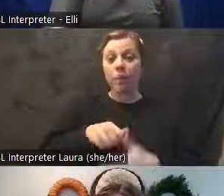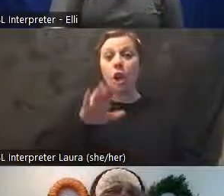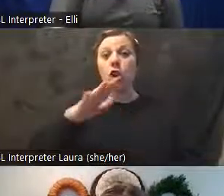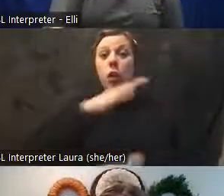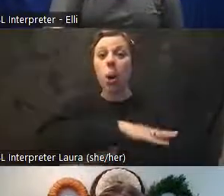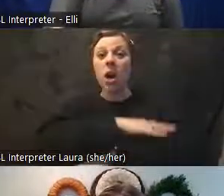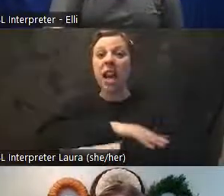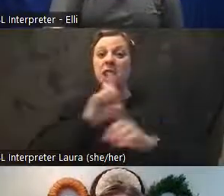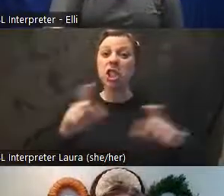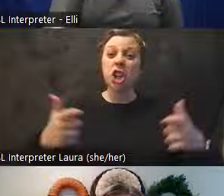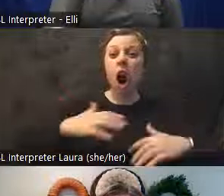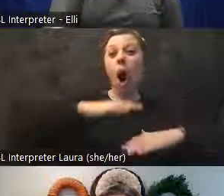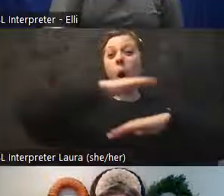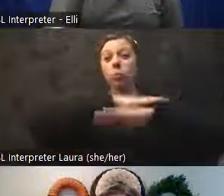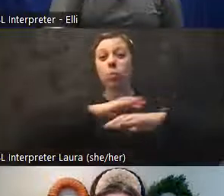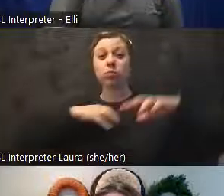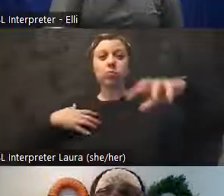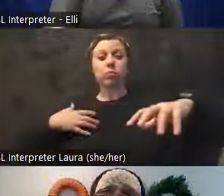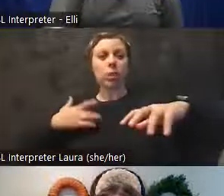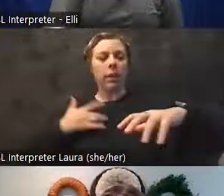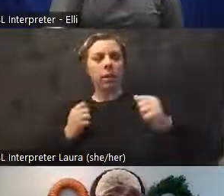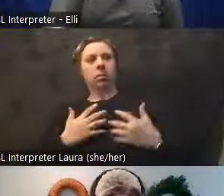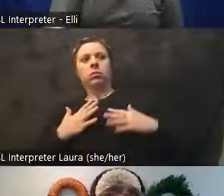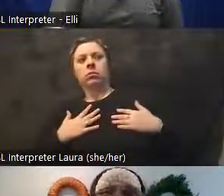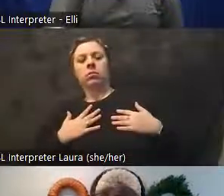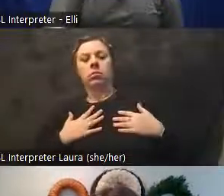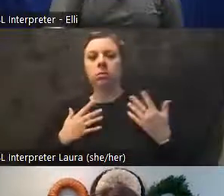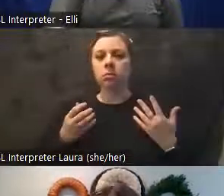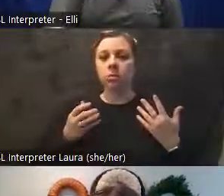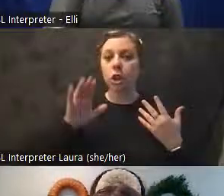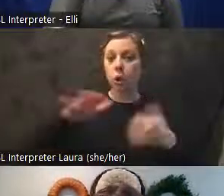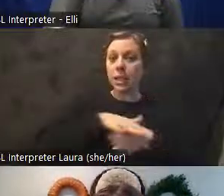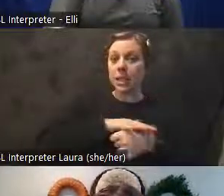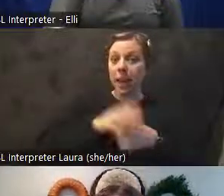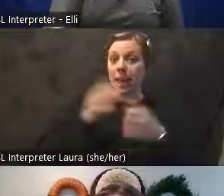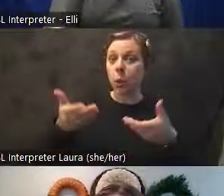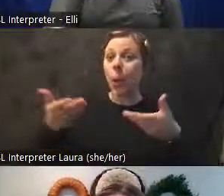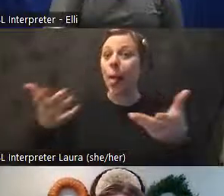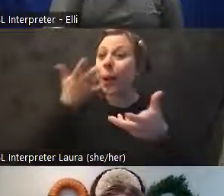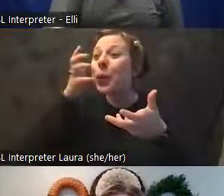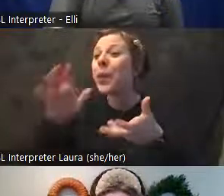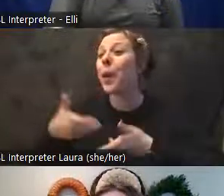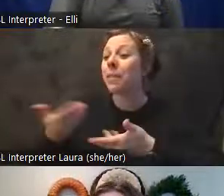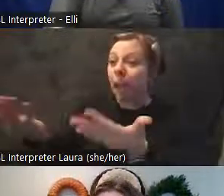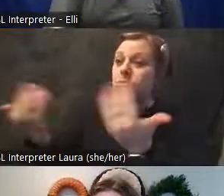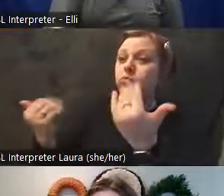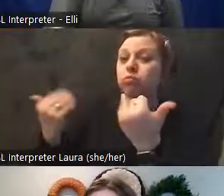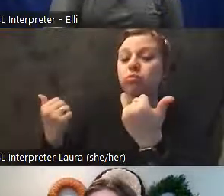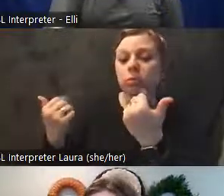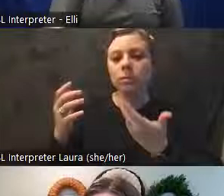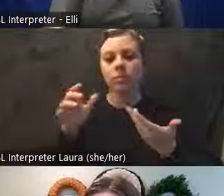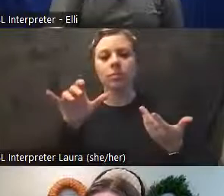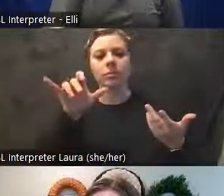welcoming space? There's simple things that you can do to make coming to your office